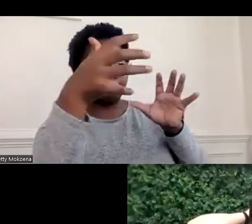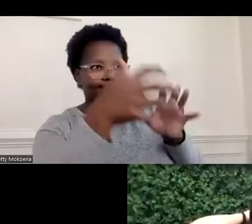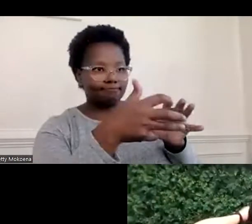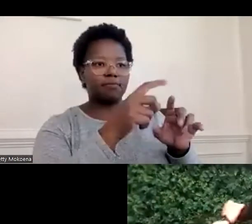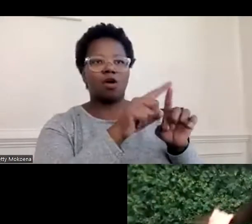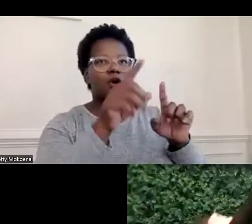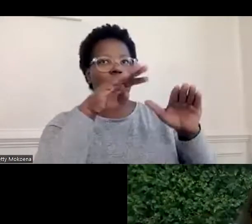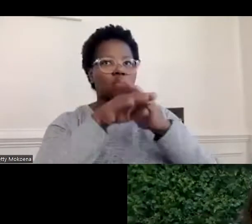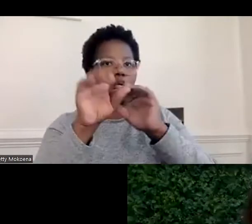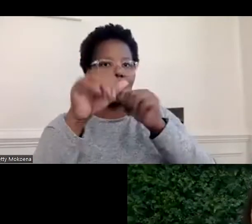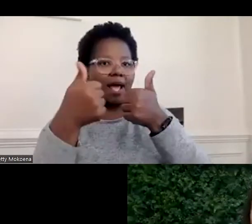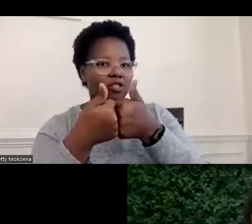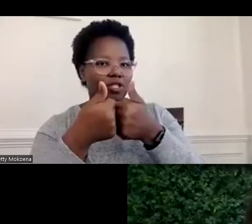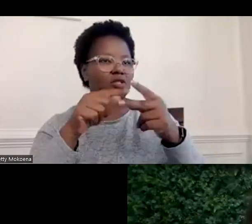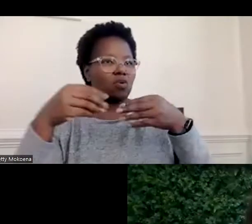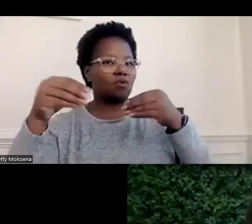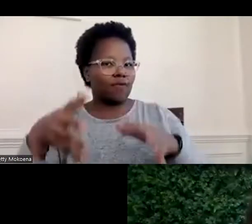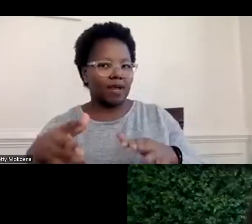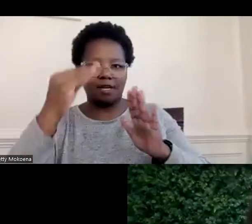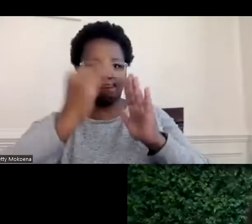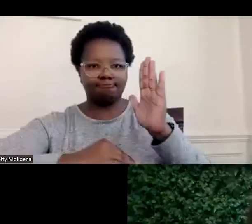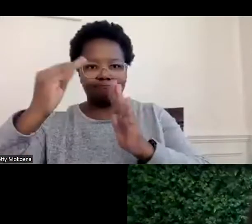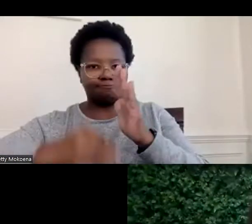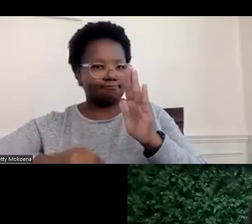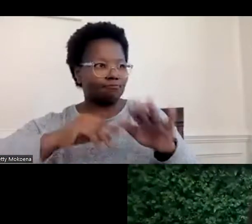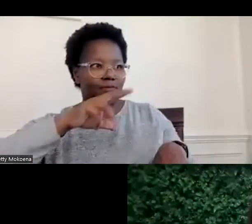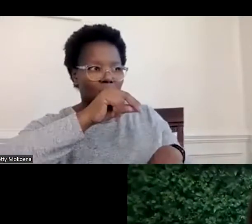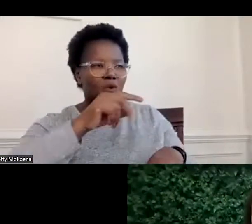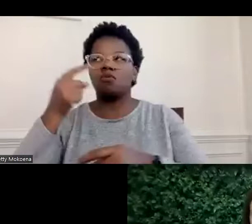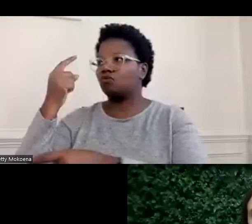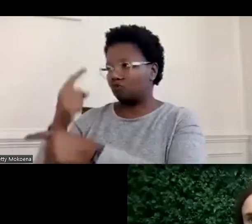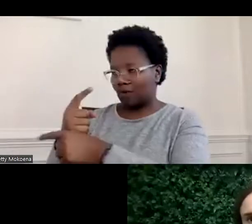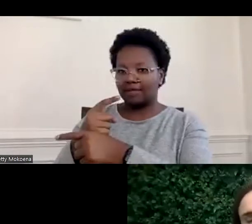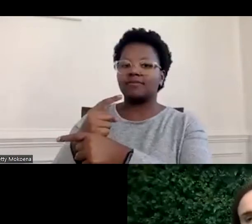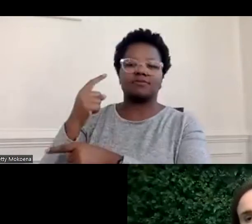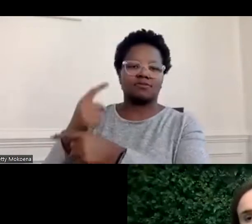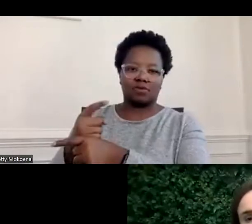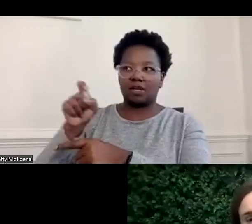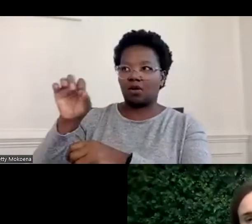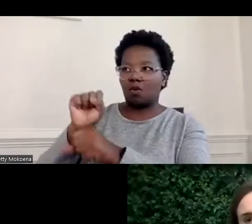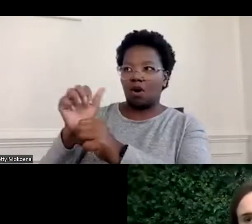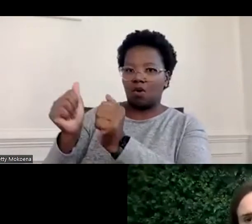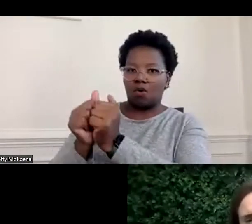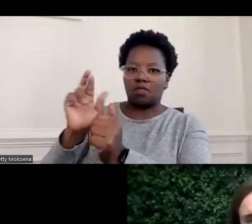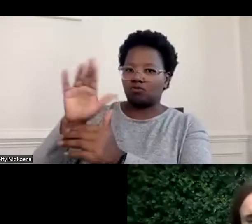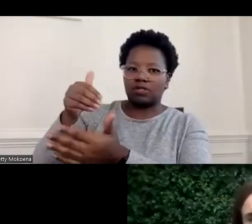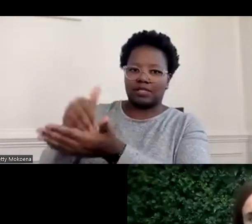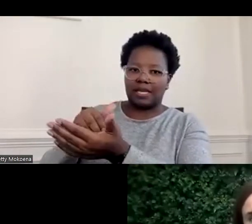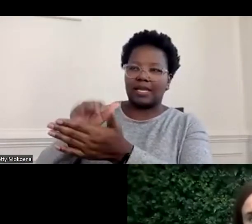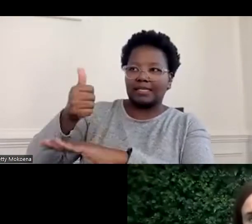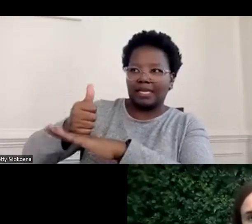agency or be vendored, go through all the paperwork to be vendored themselves. Right. Yep. You need to work with the regional center on how to get that set